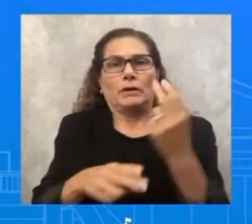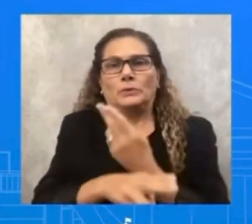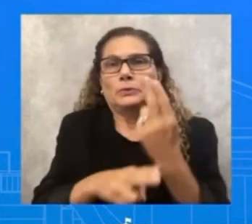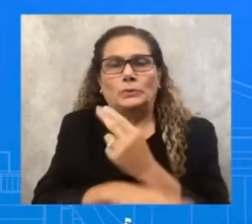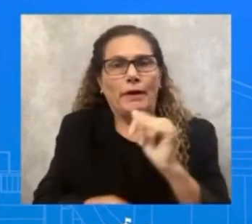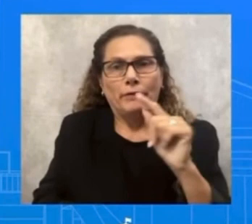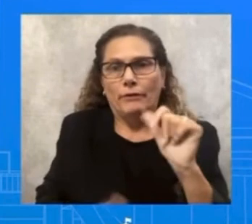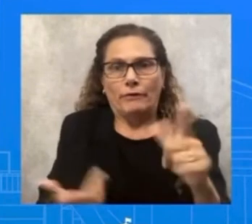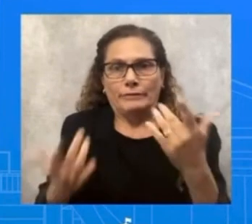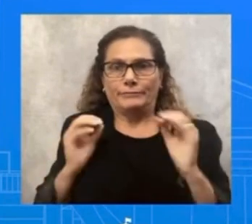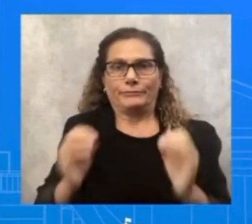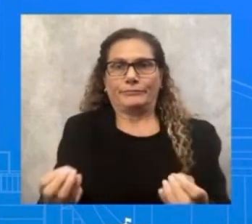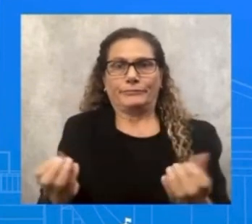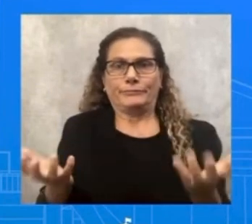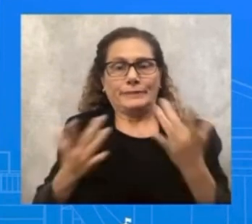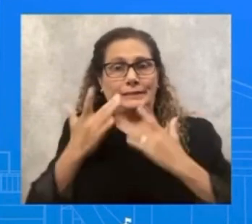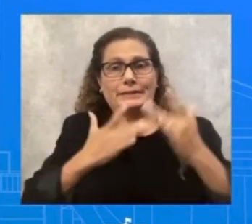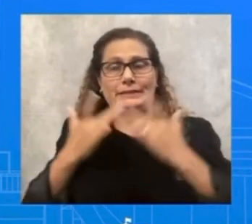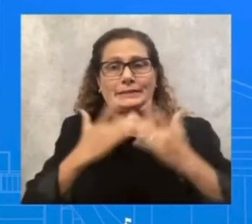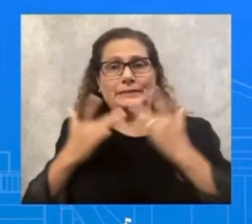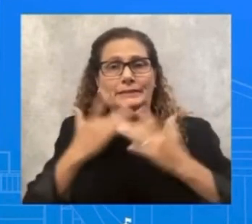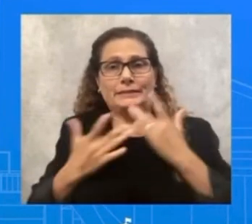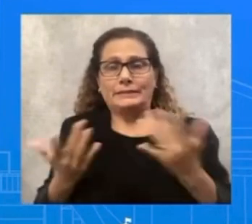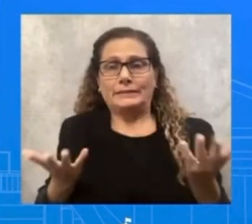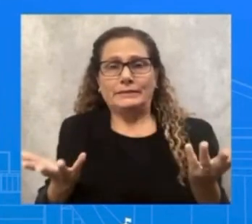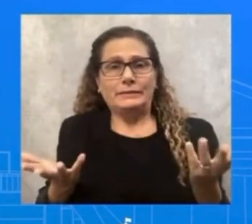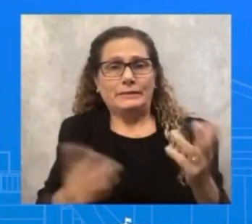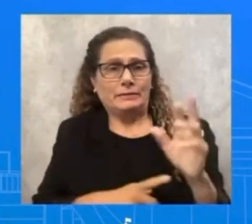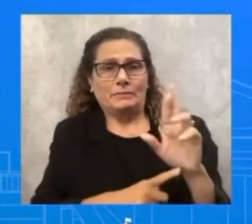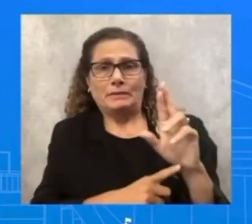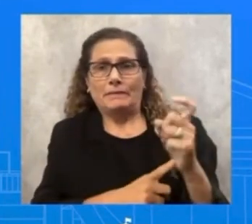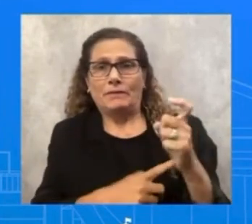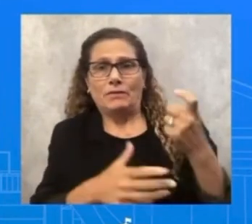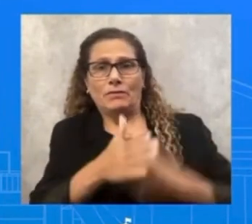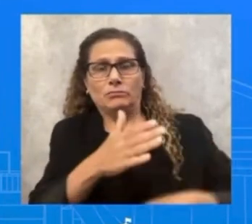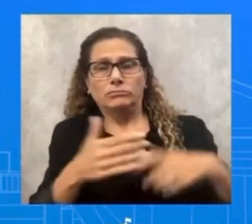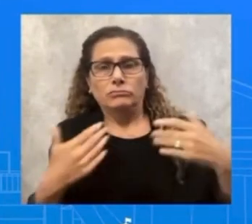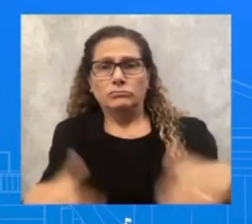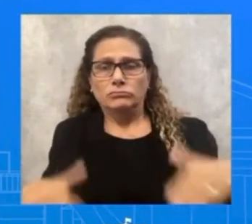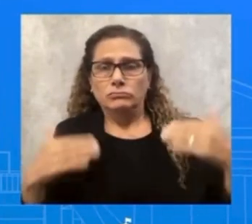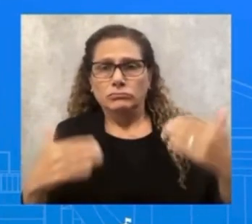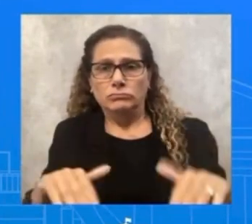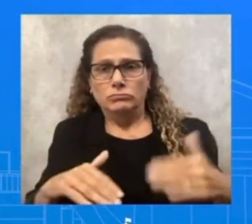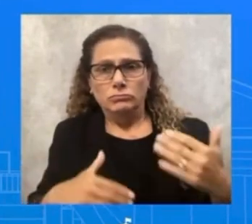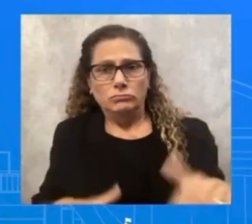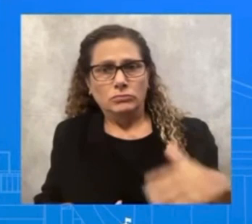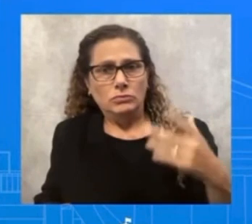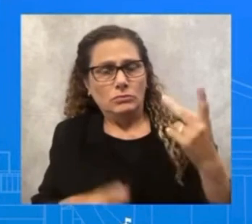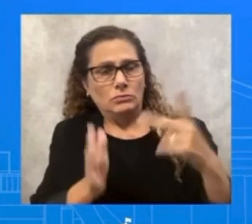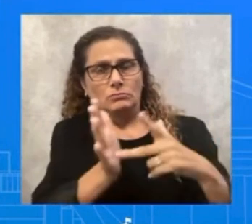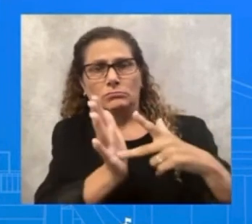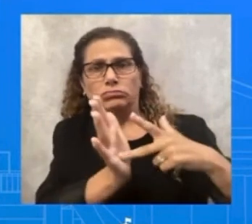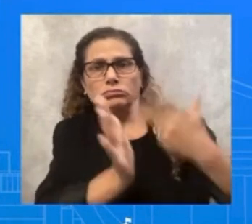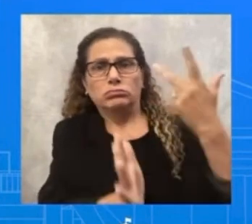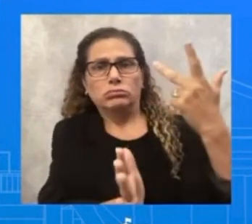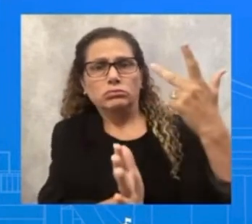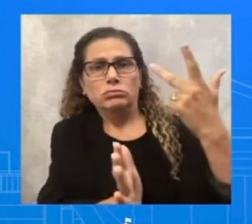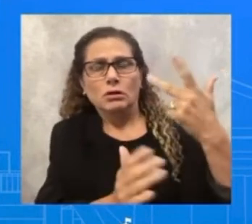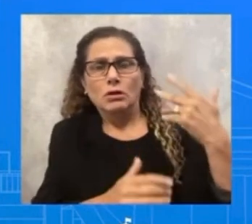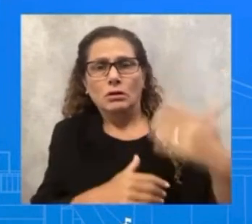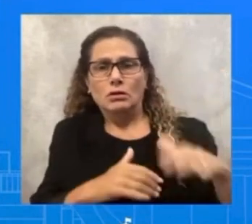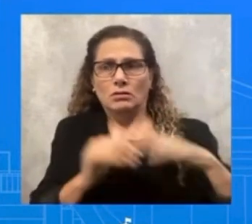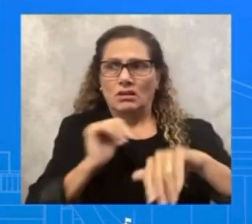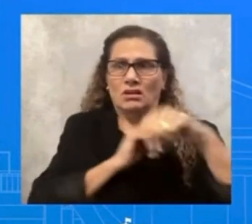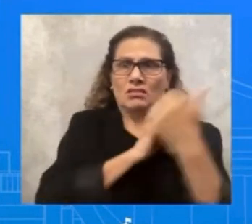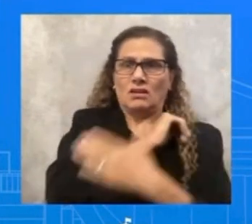because prescription drug prices in the United States have been 2 to 3 times higher than any other country. For decades, we've